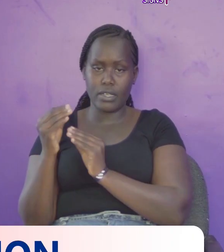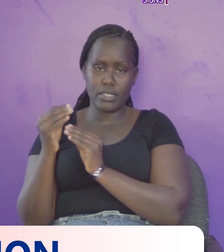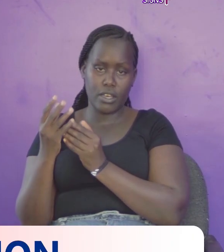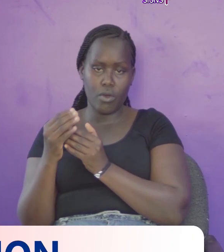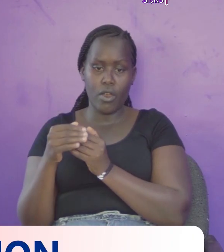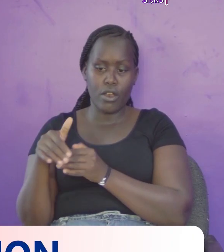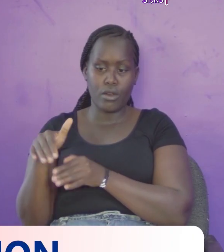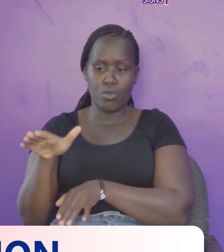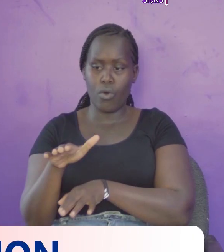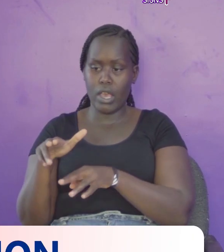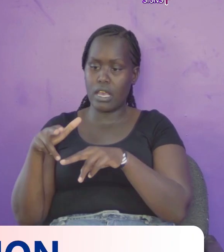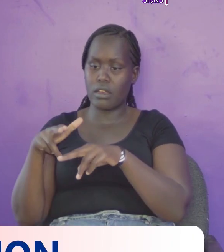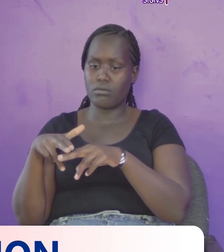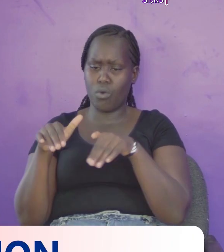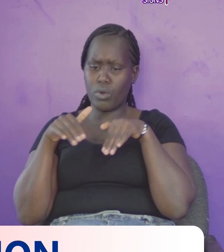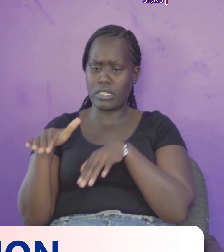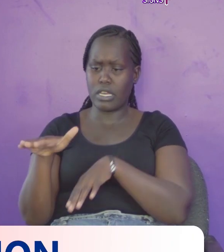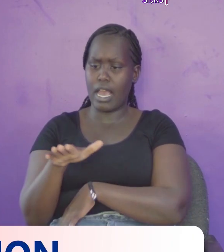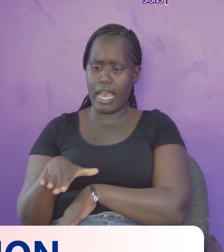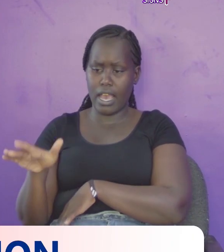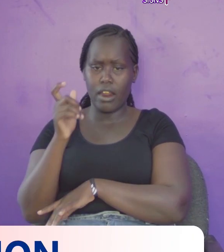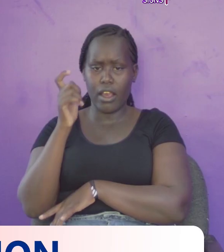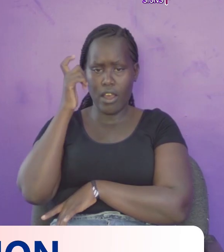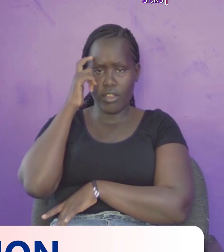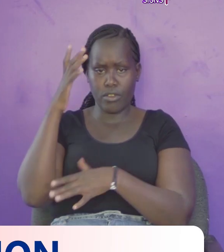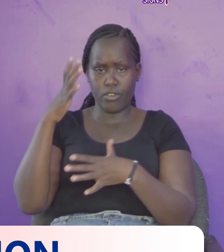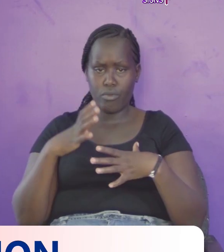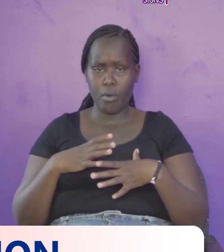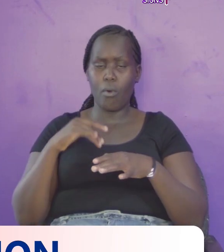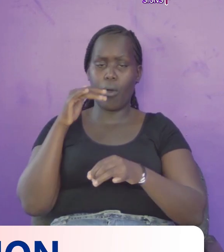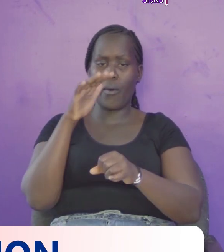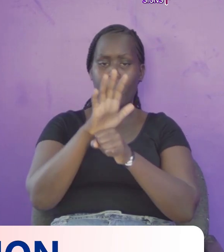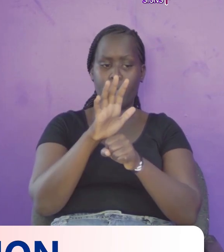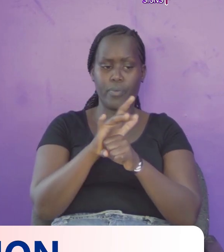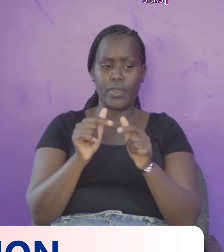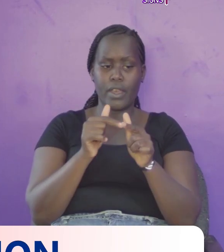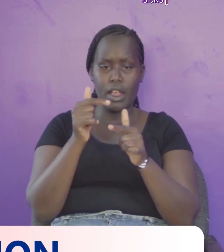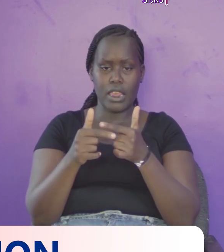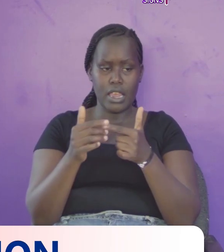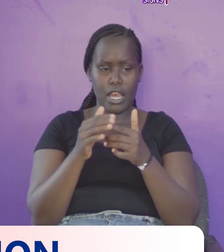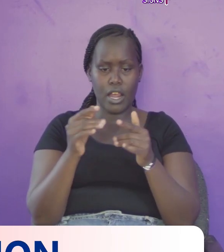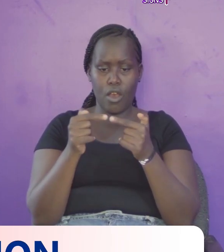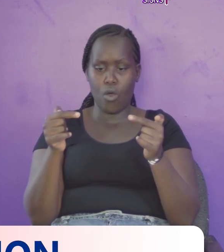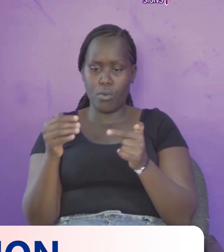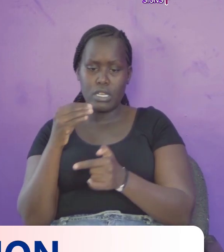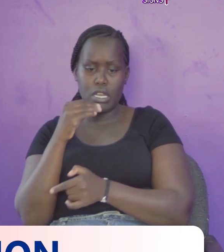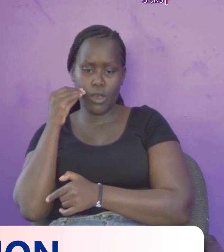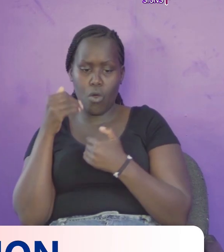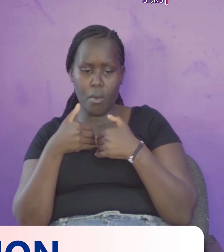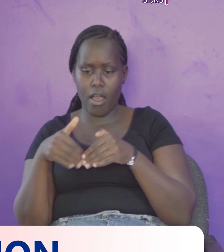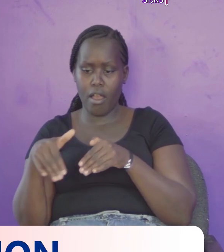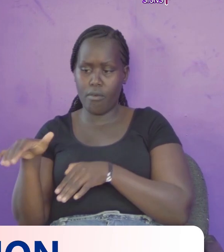garden because I think they thought people were wengi, so they created opposite the home kuna ka garden hivi. Iko